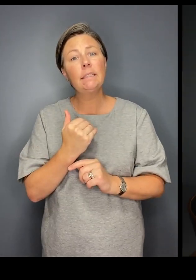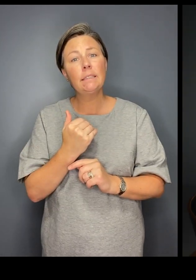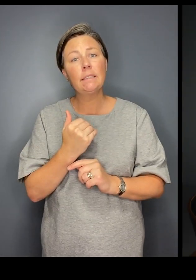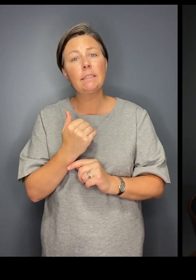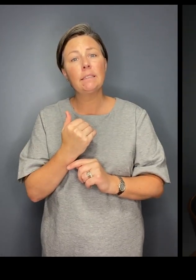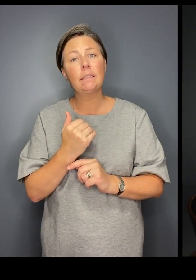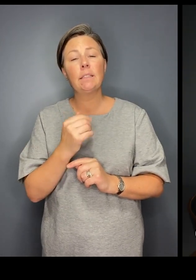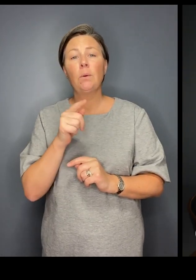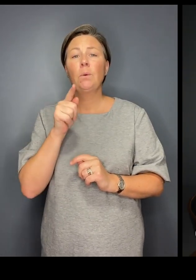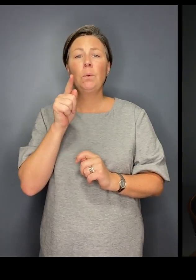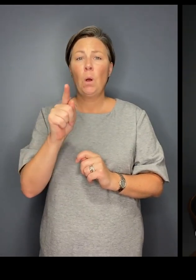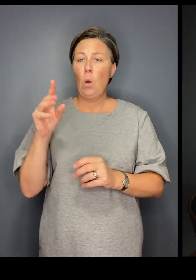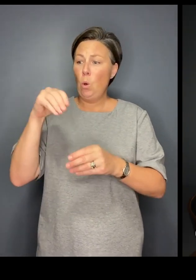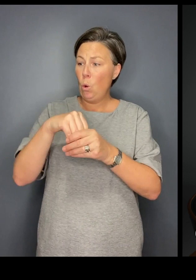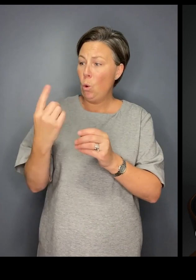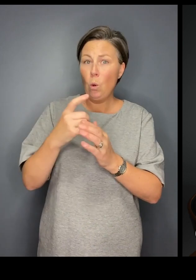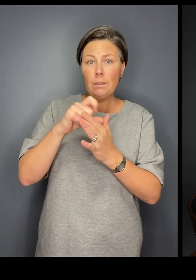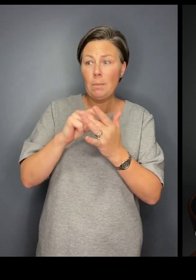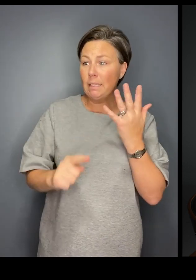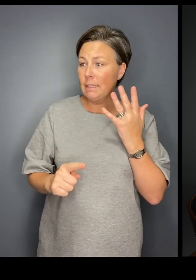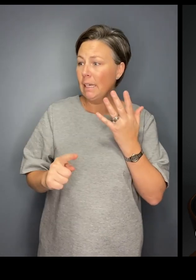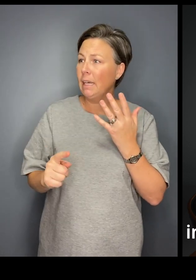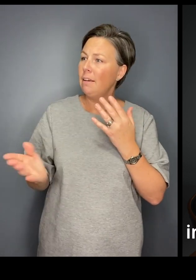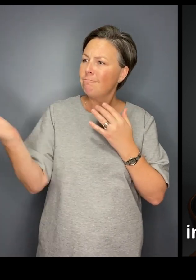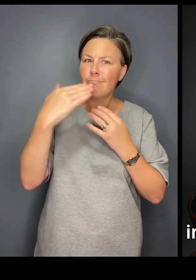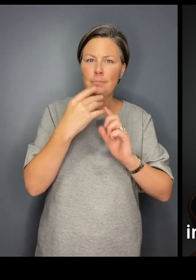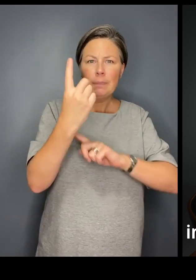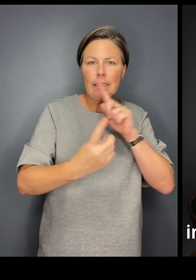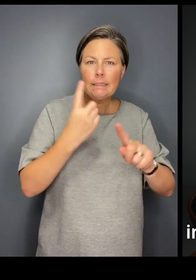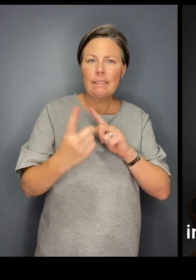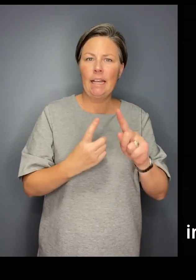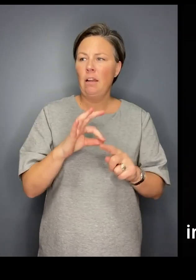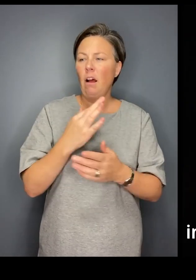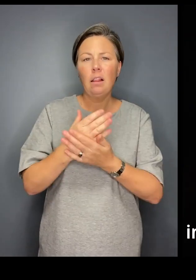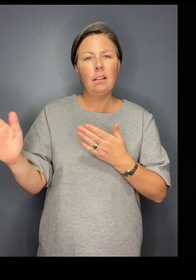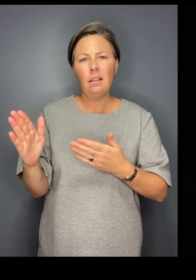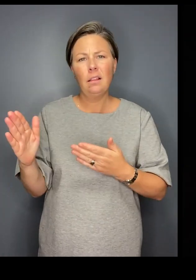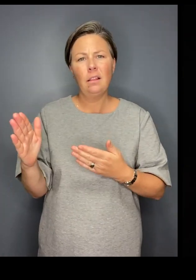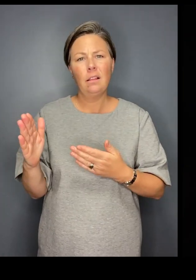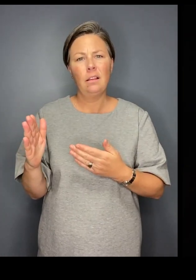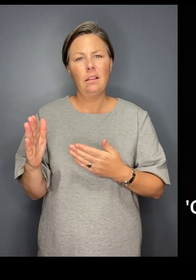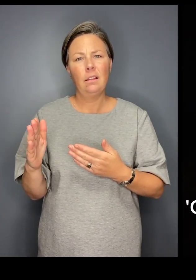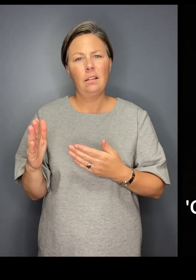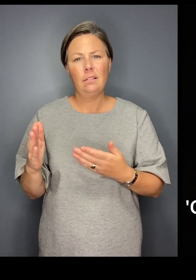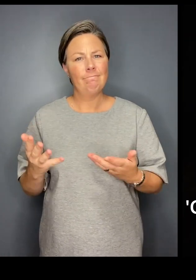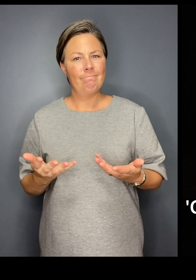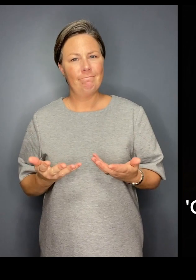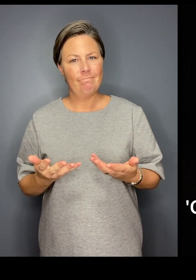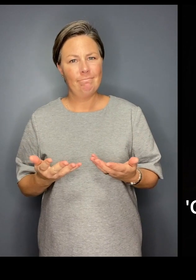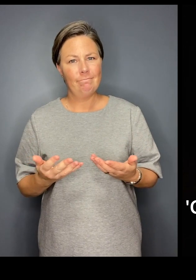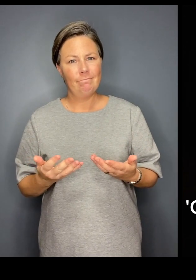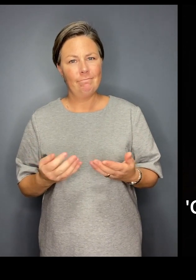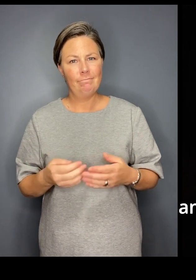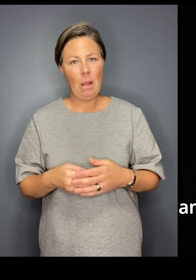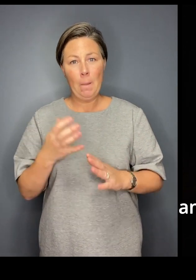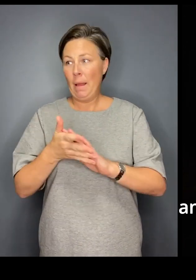include the staff member with disability in everything. If there's a meeting, include the staff member, don't exclude them, because that means they're cut out of the